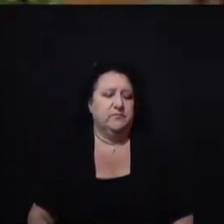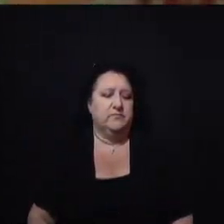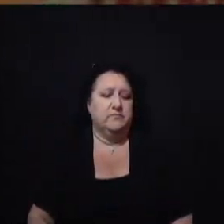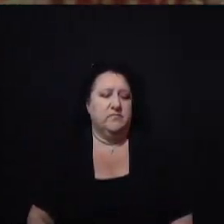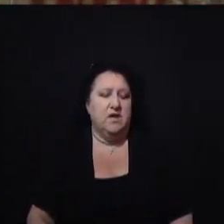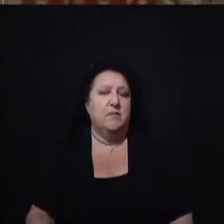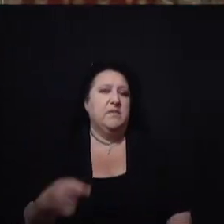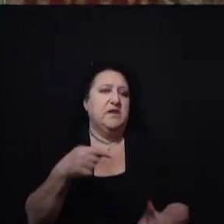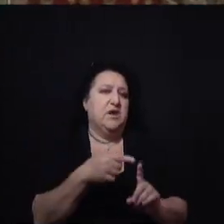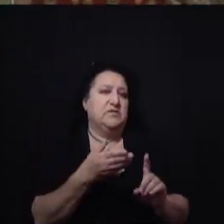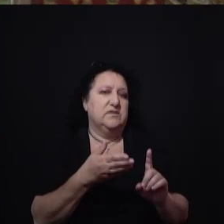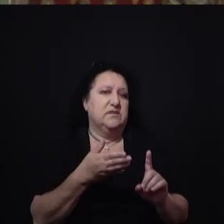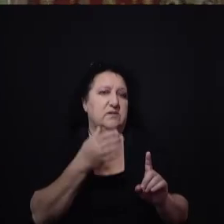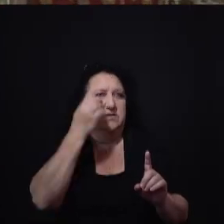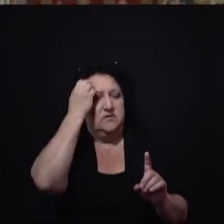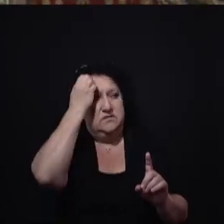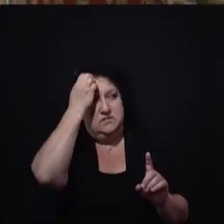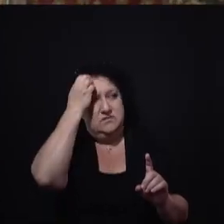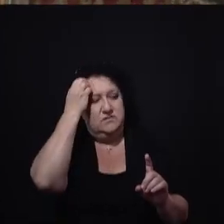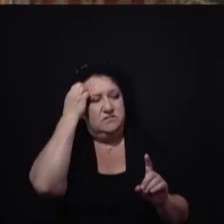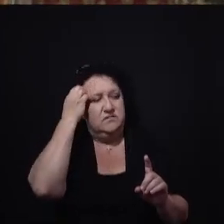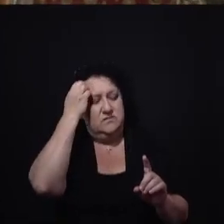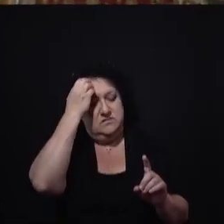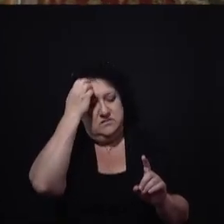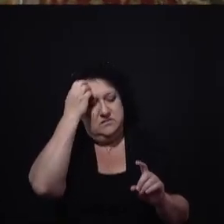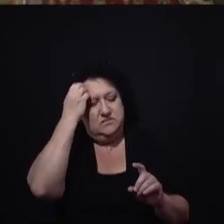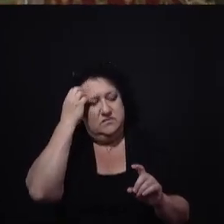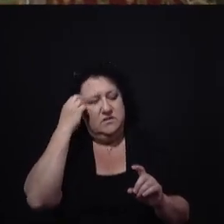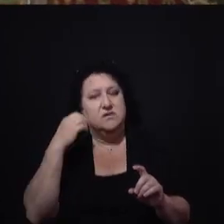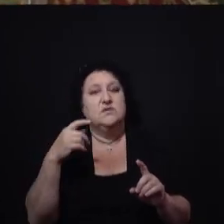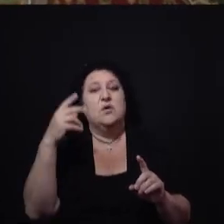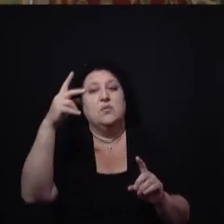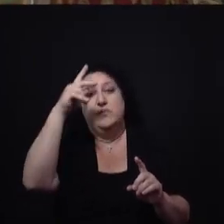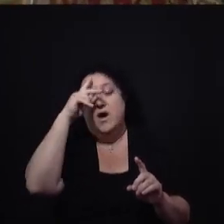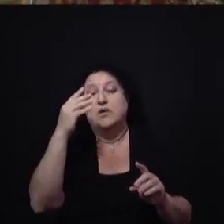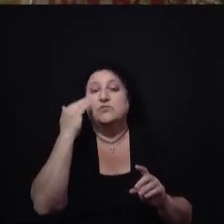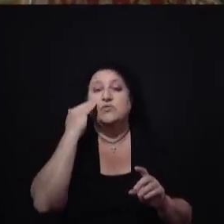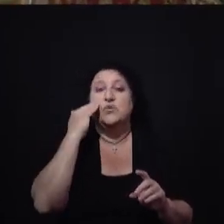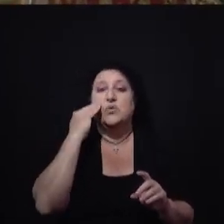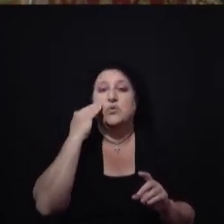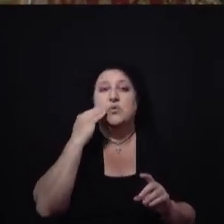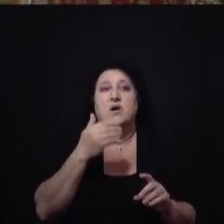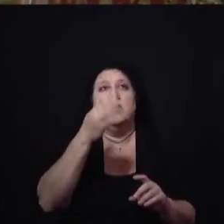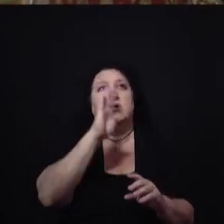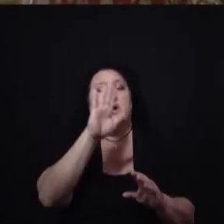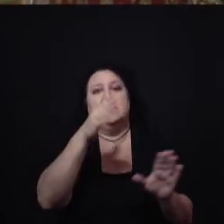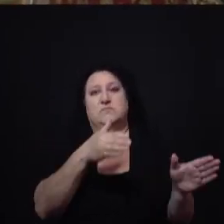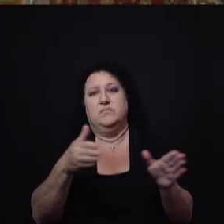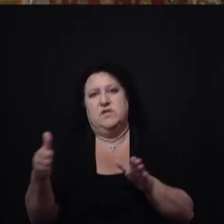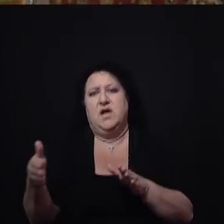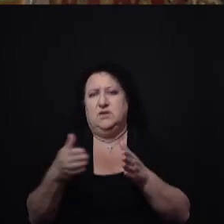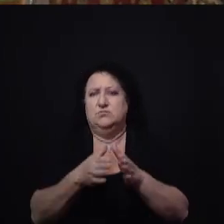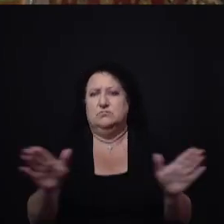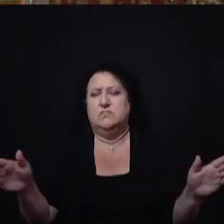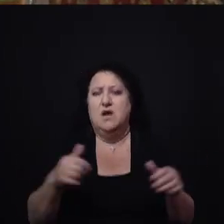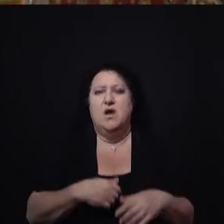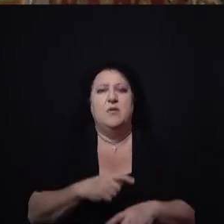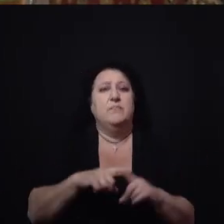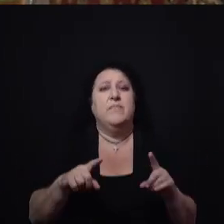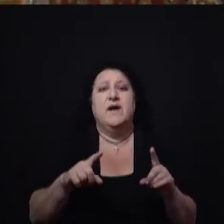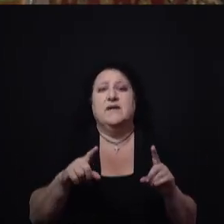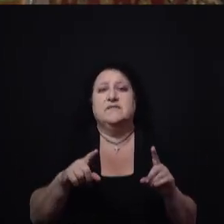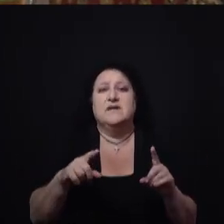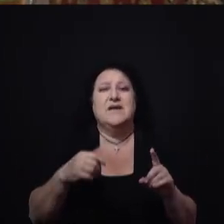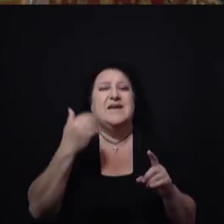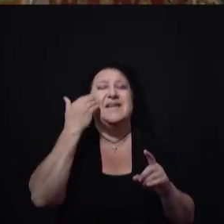what, in a very general sense, God's plan was. What he didn't know for so much of his life was how God was